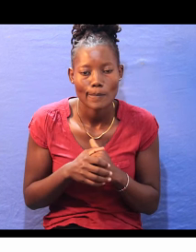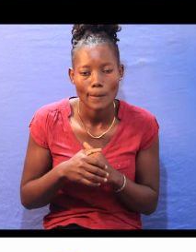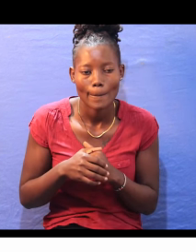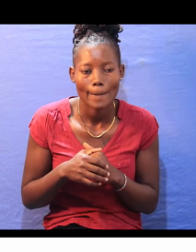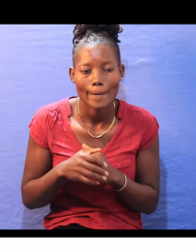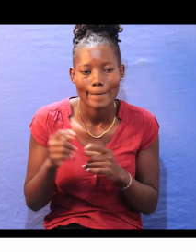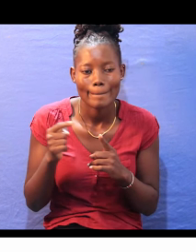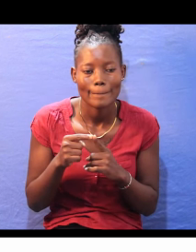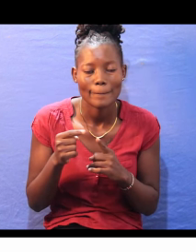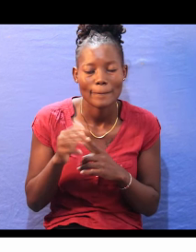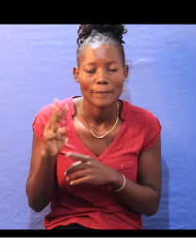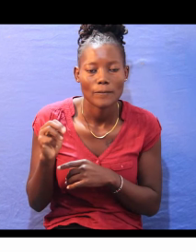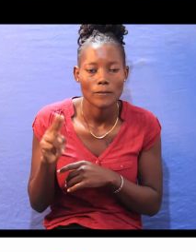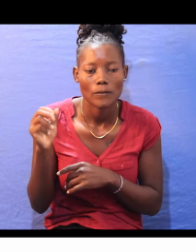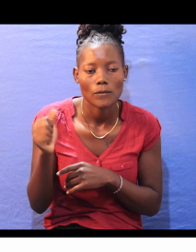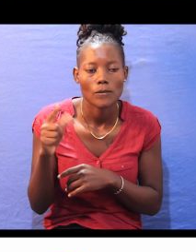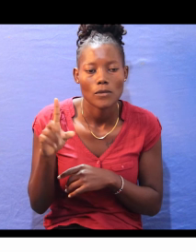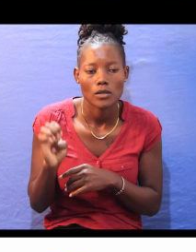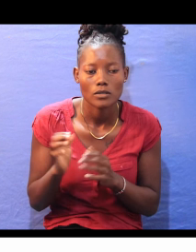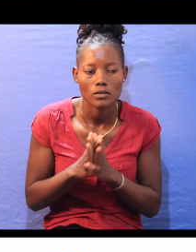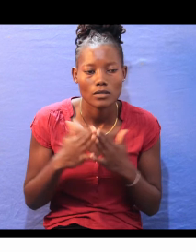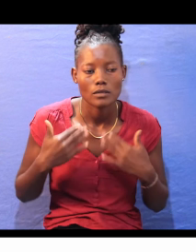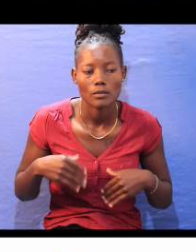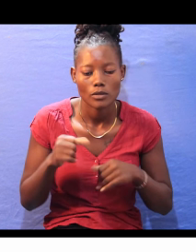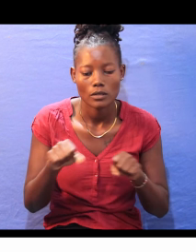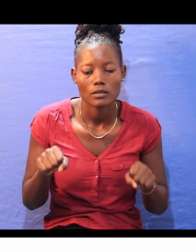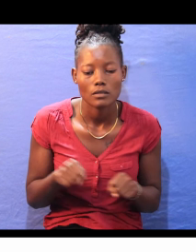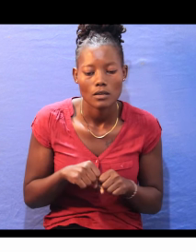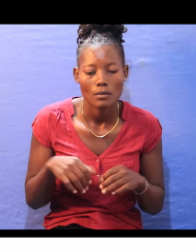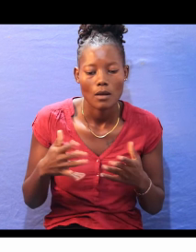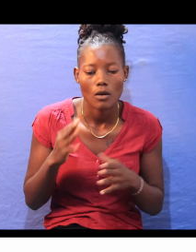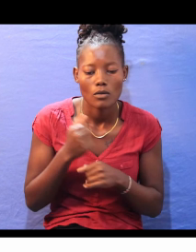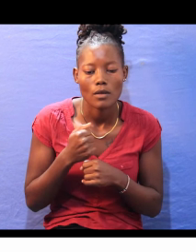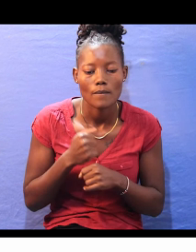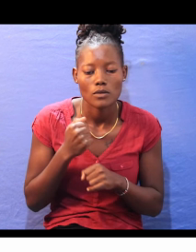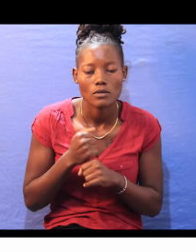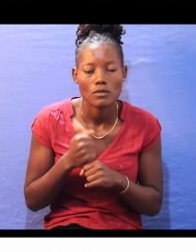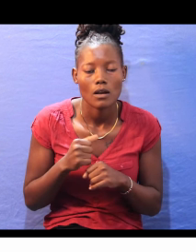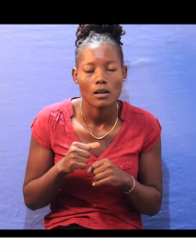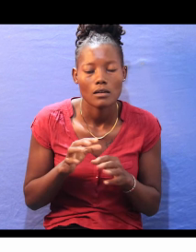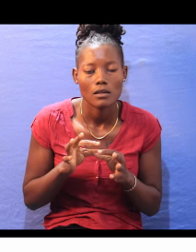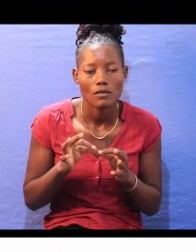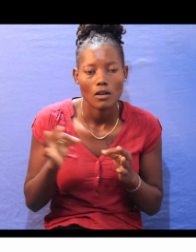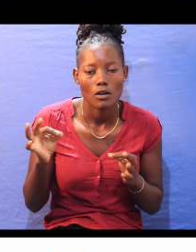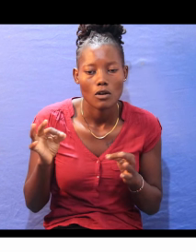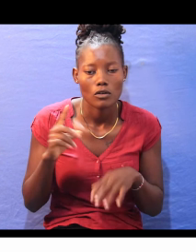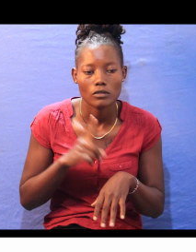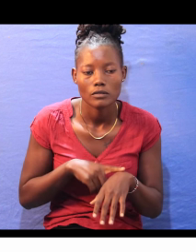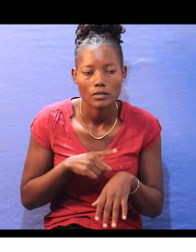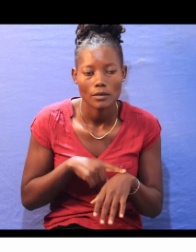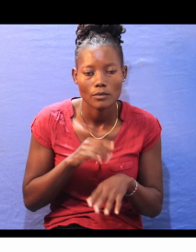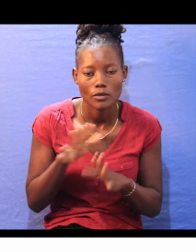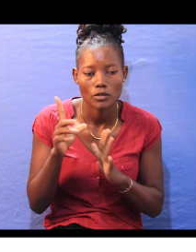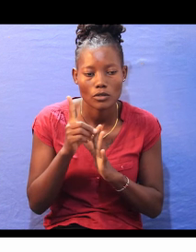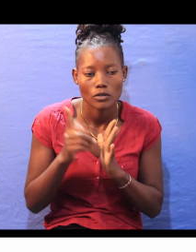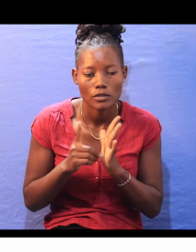have the muscles and systems, energy systems of the body work together for a long period of time with no decrease in